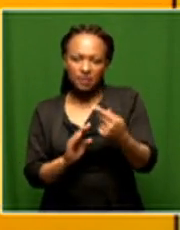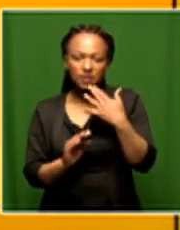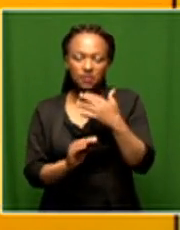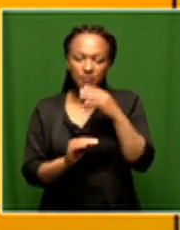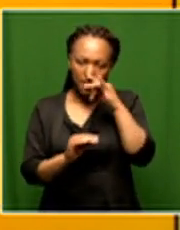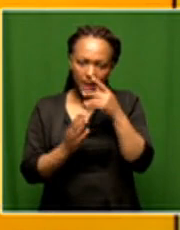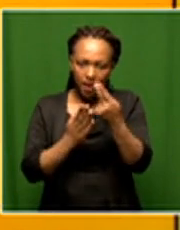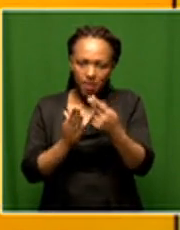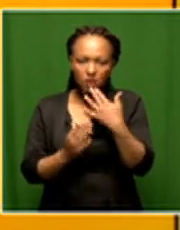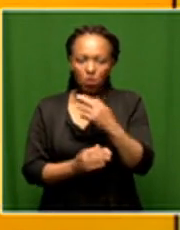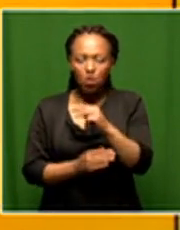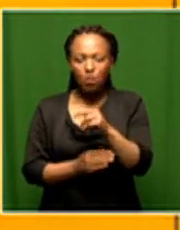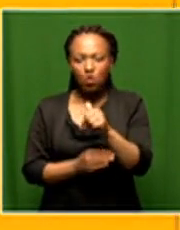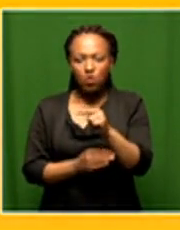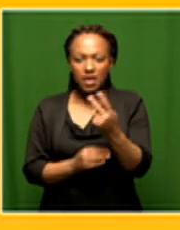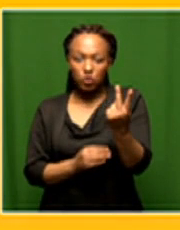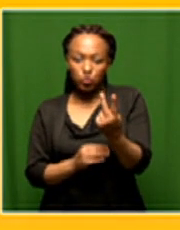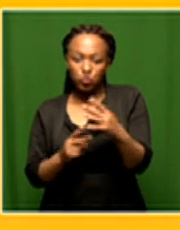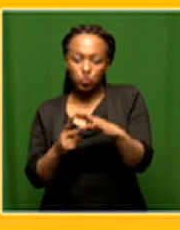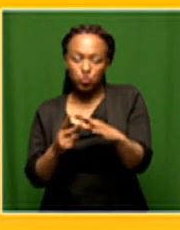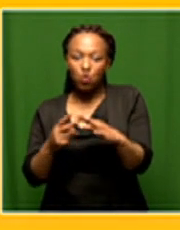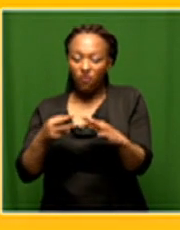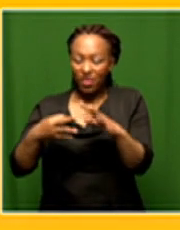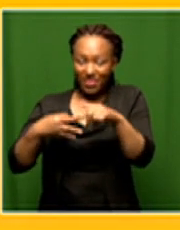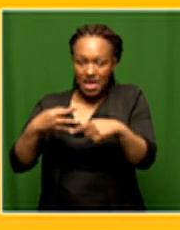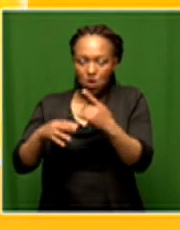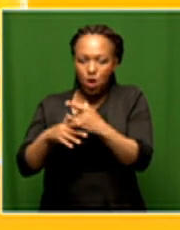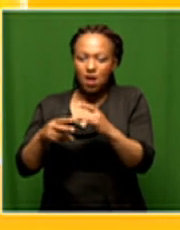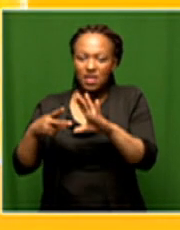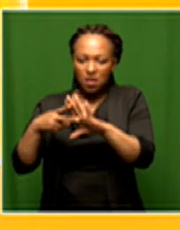and animator Morena Moletsane. And they are two of the three winners of the Proudly Me NESCAFÉ